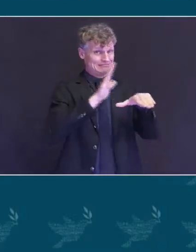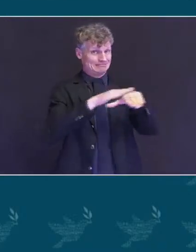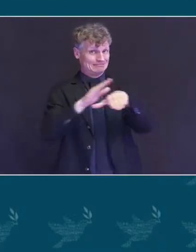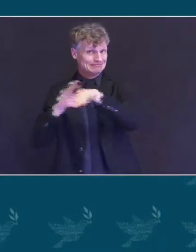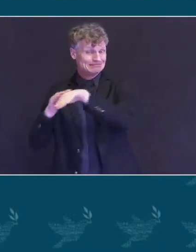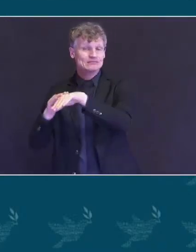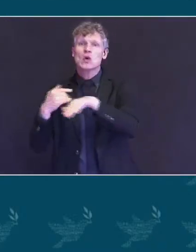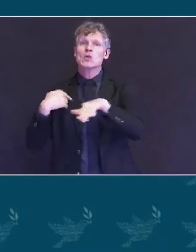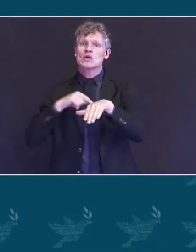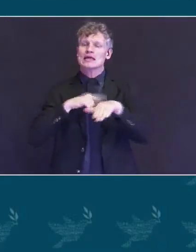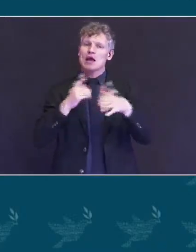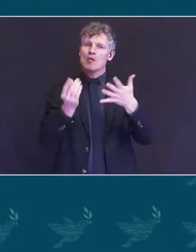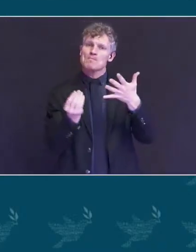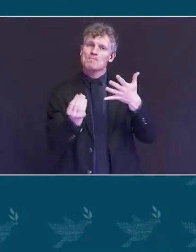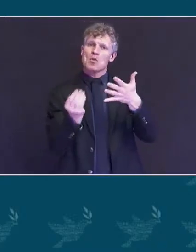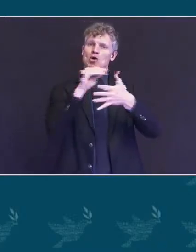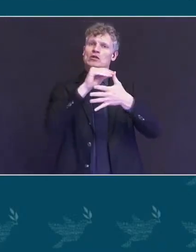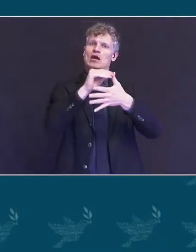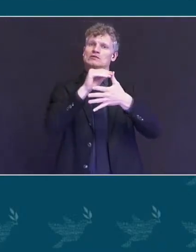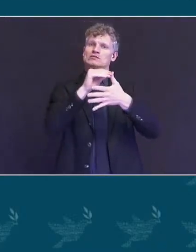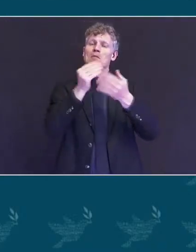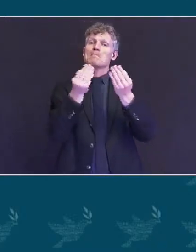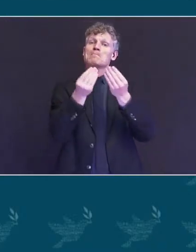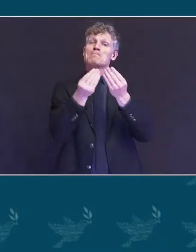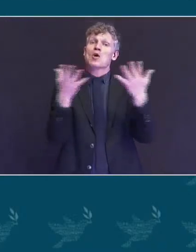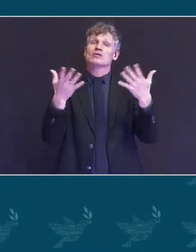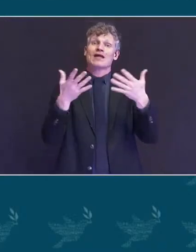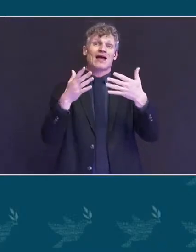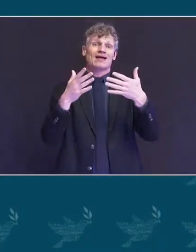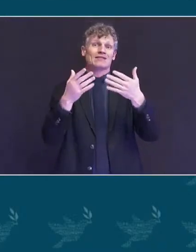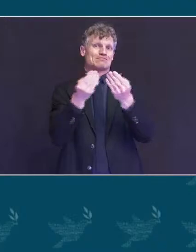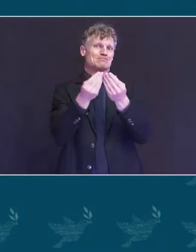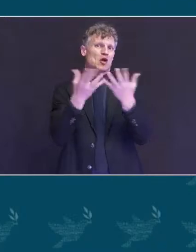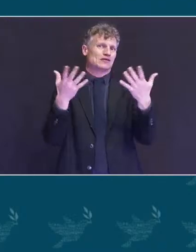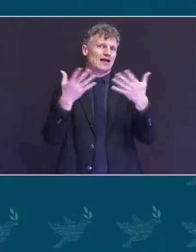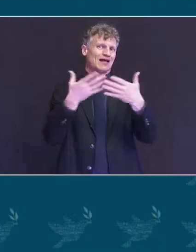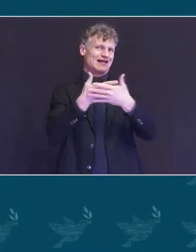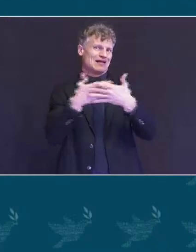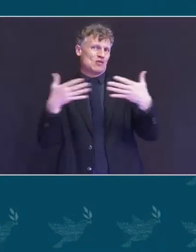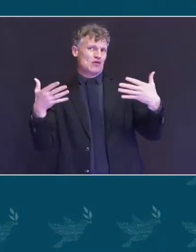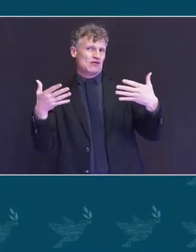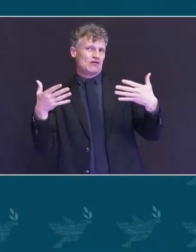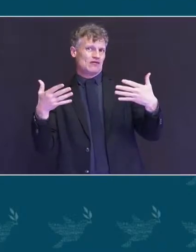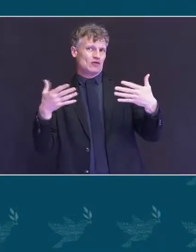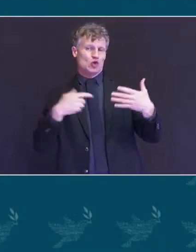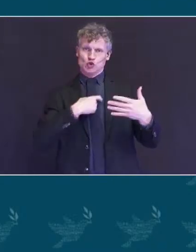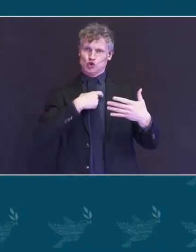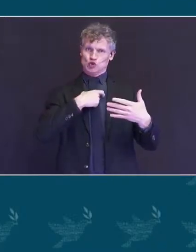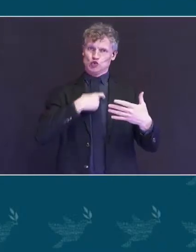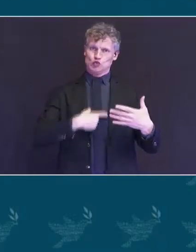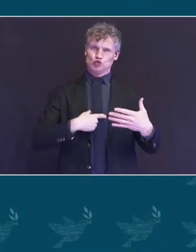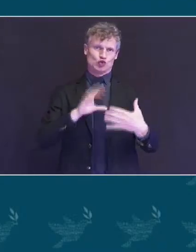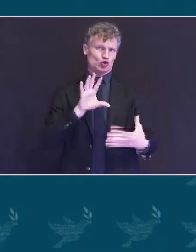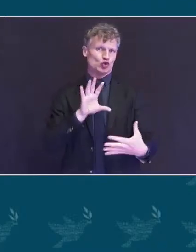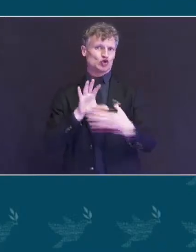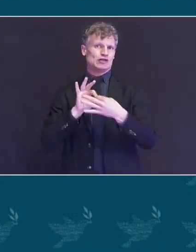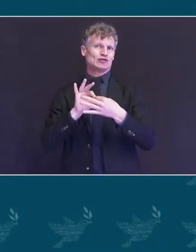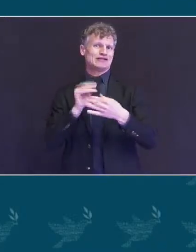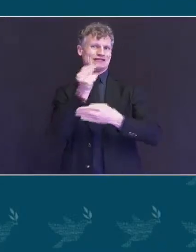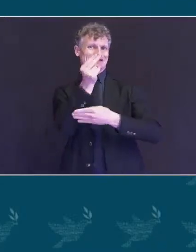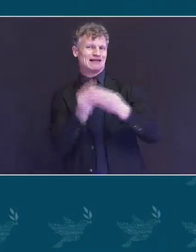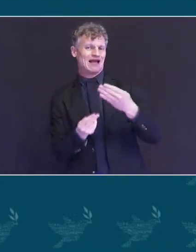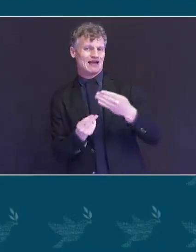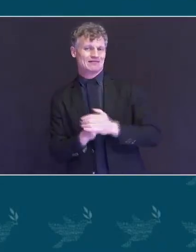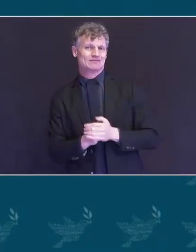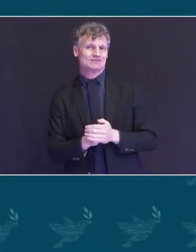prioritizing multilingual, user-centered designs, supporting community-driving efforts, and